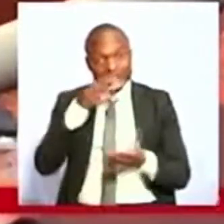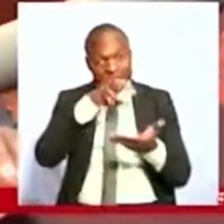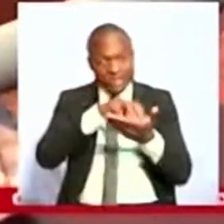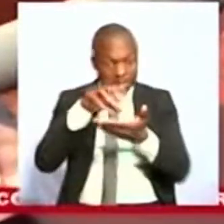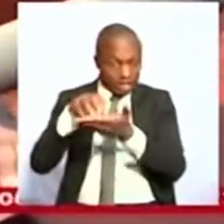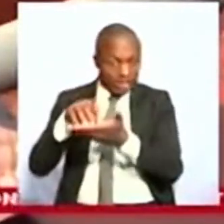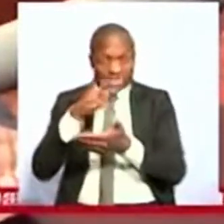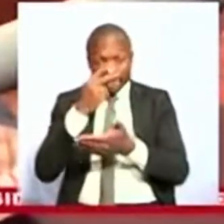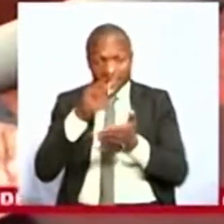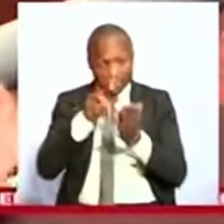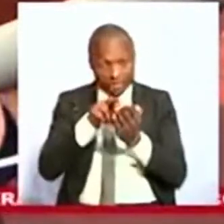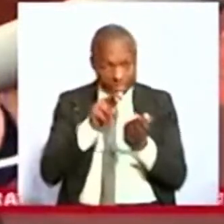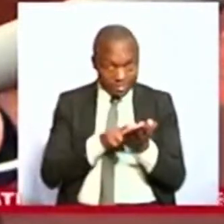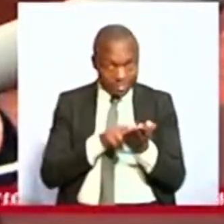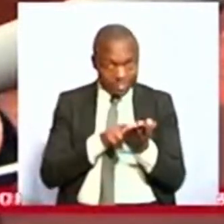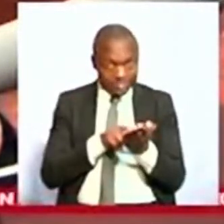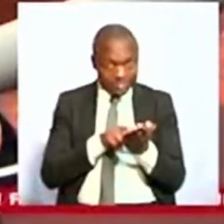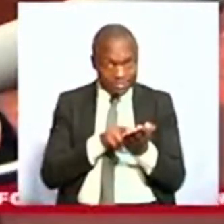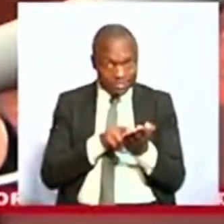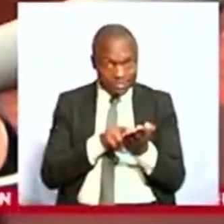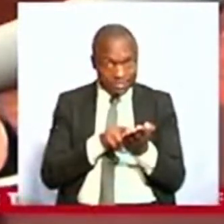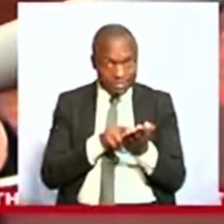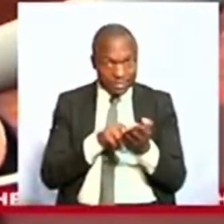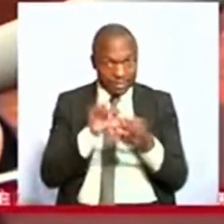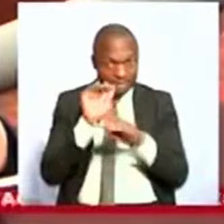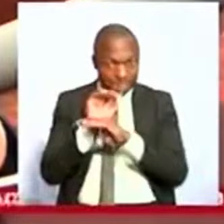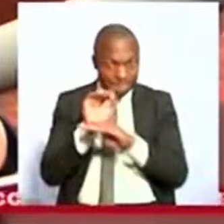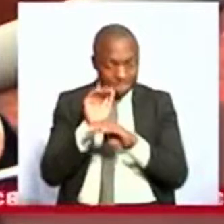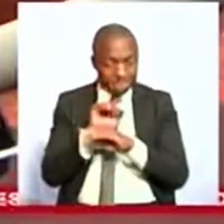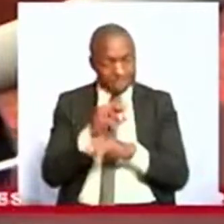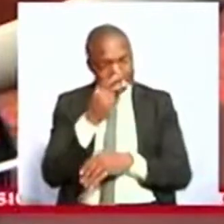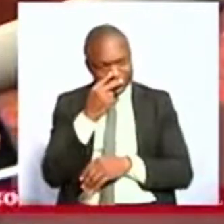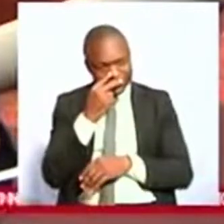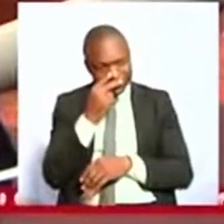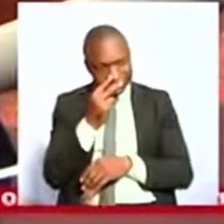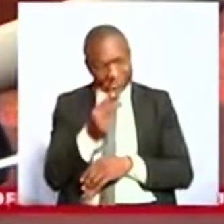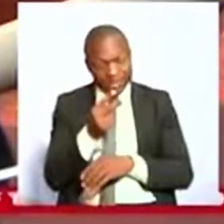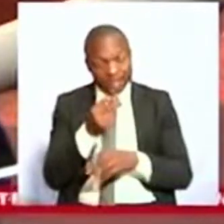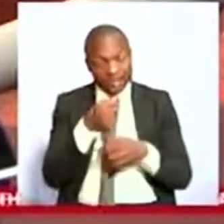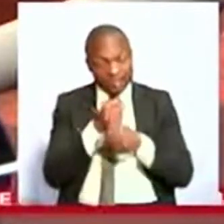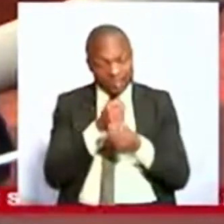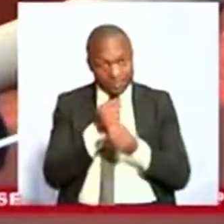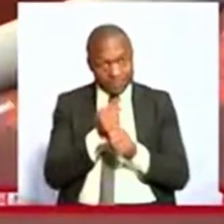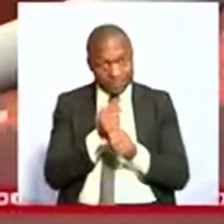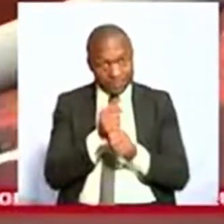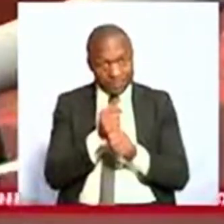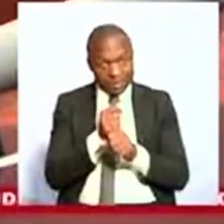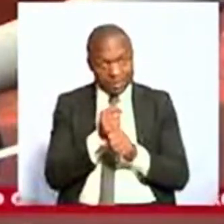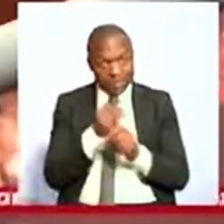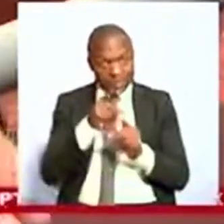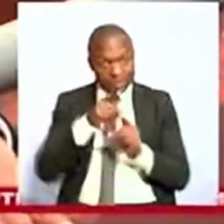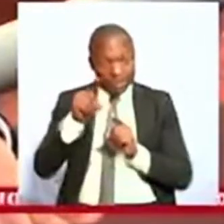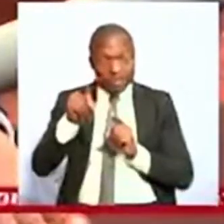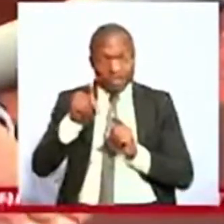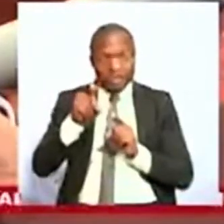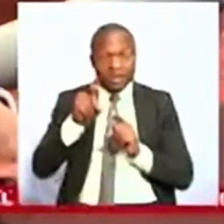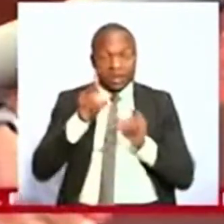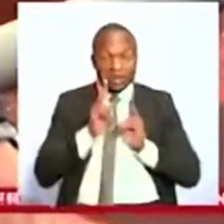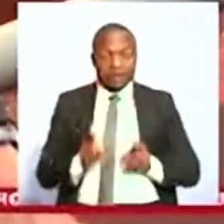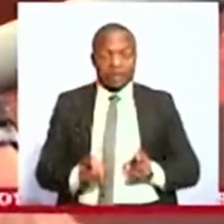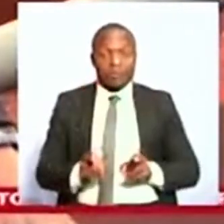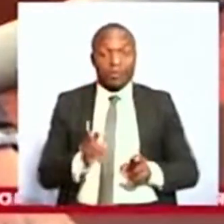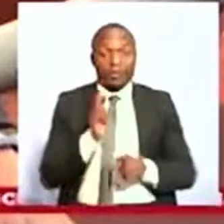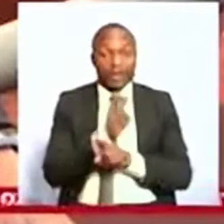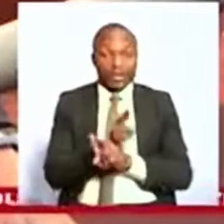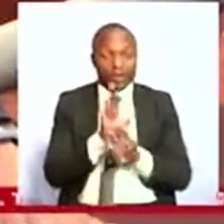report, from the comments we saw made by the Special Rapporteurs and the Human Rights Committee,